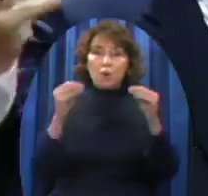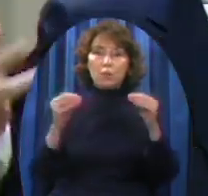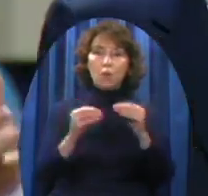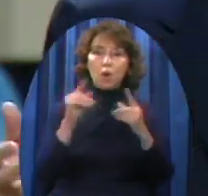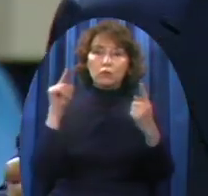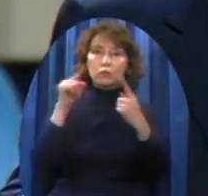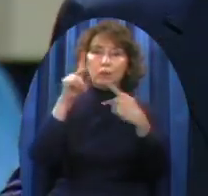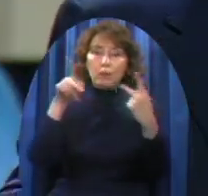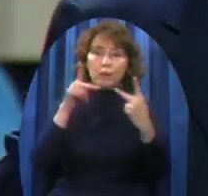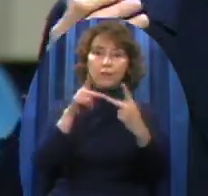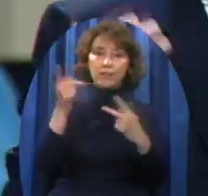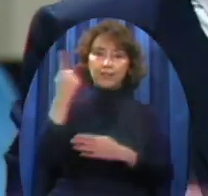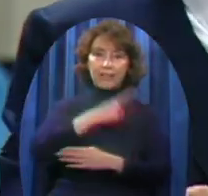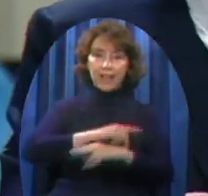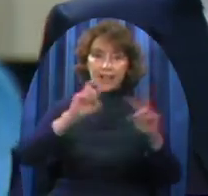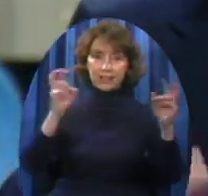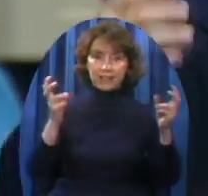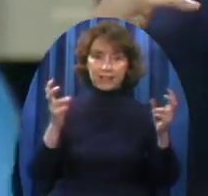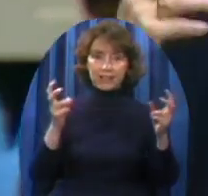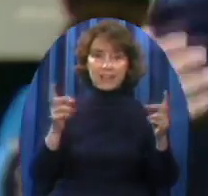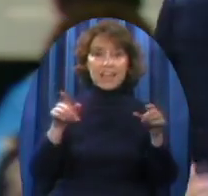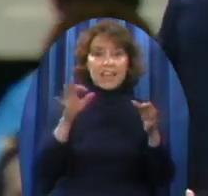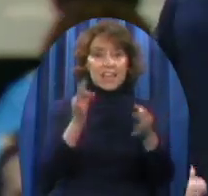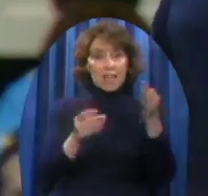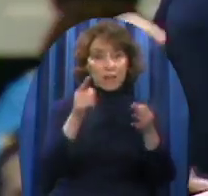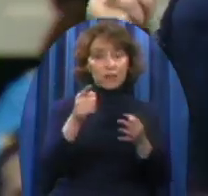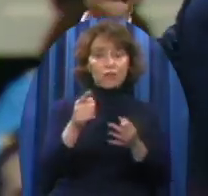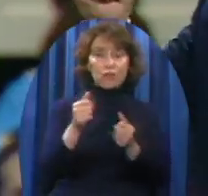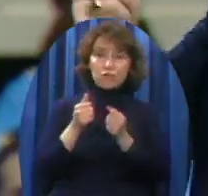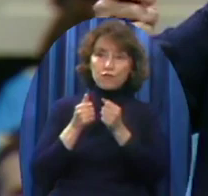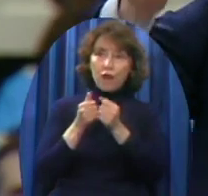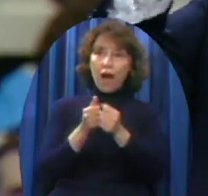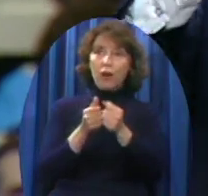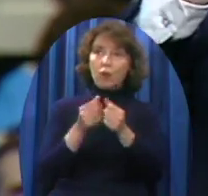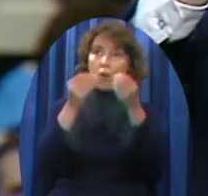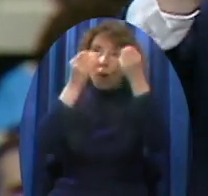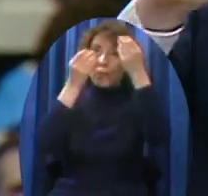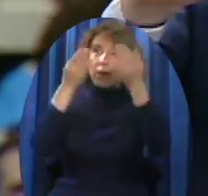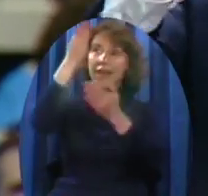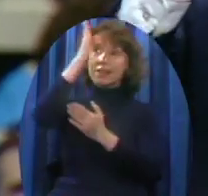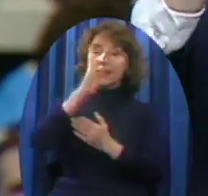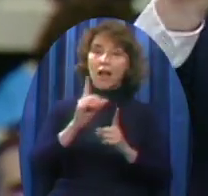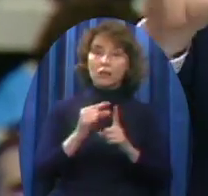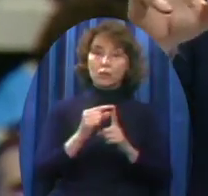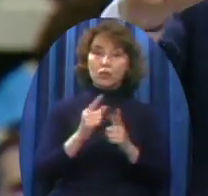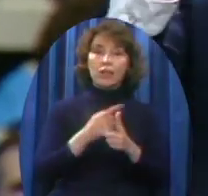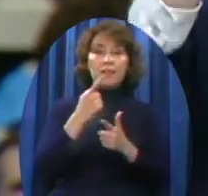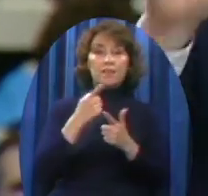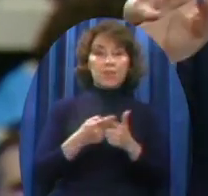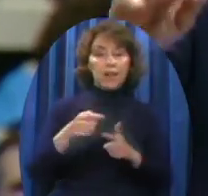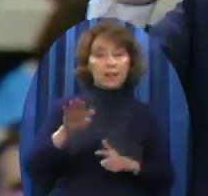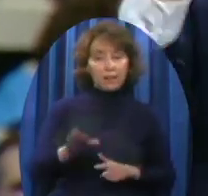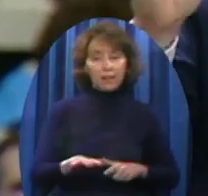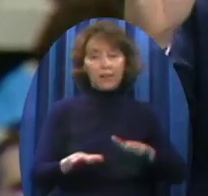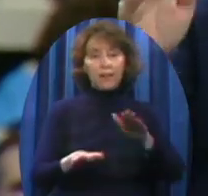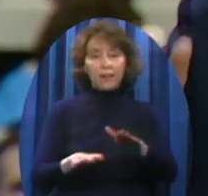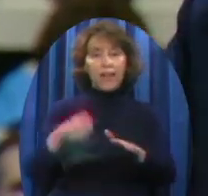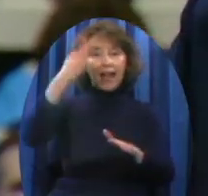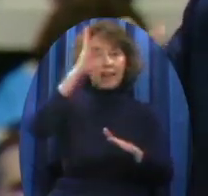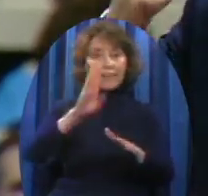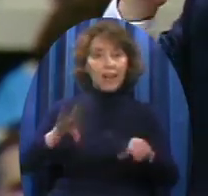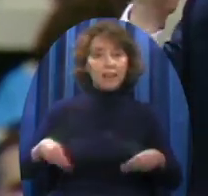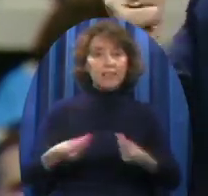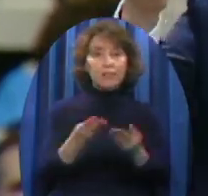more light as you go along. If you're following the Word of God, living in prayer, the Spirit of God will give you more light, more direction, more guidance every